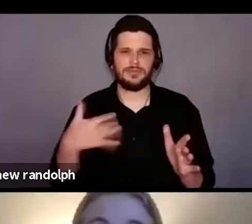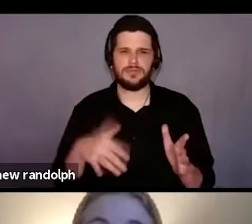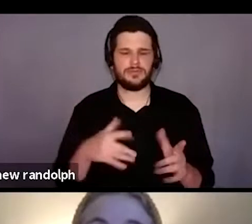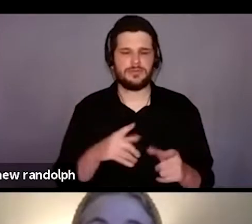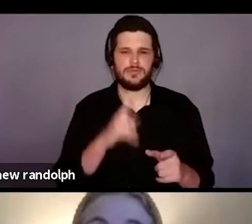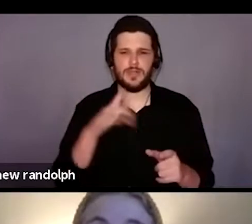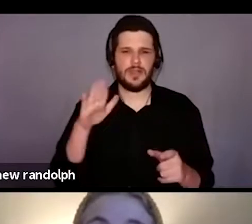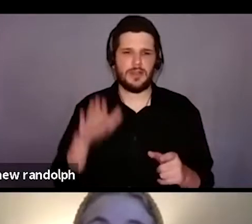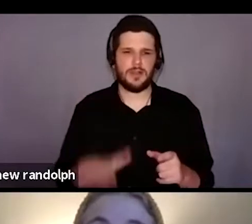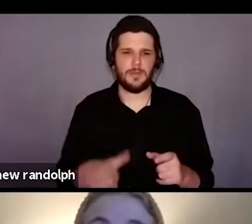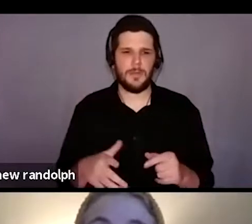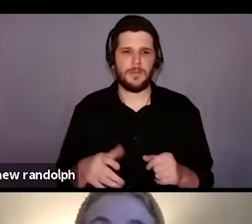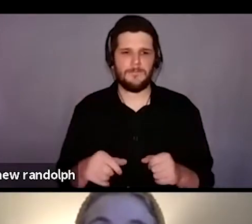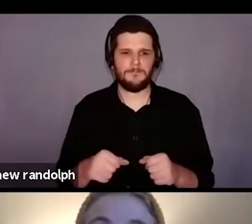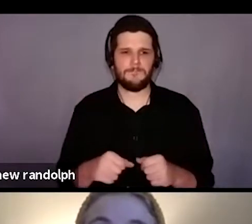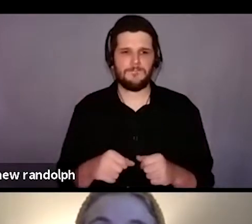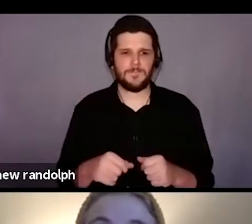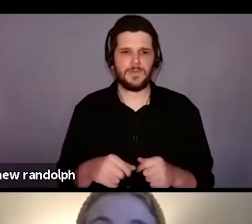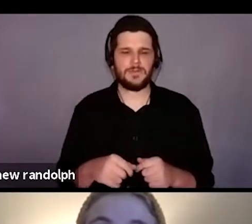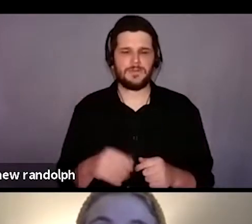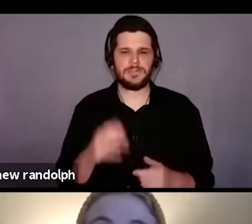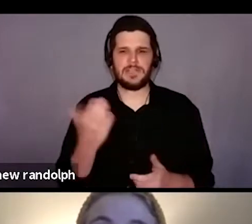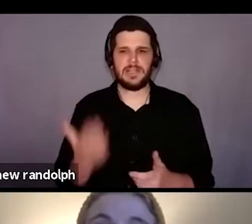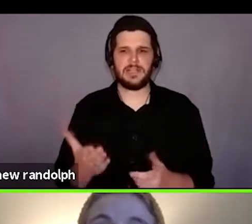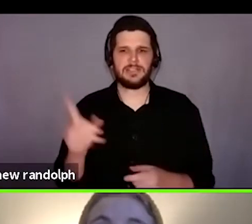And as then well.